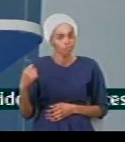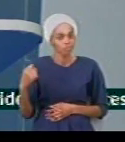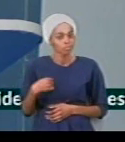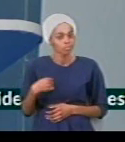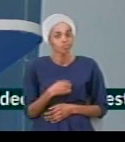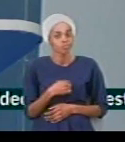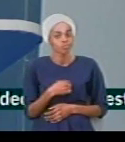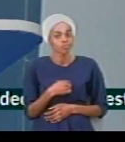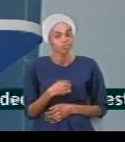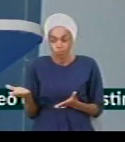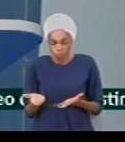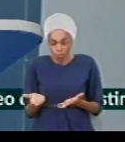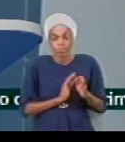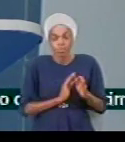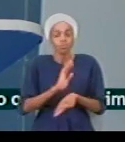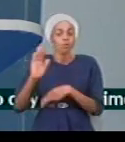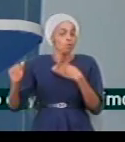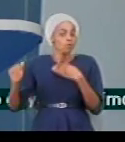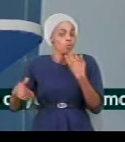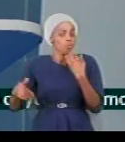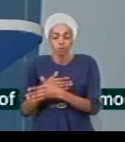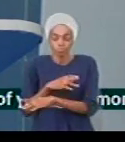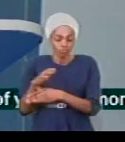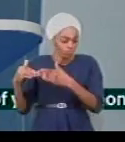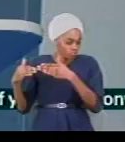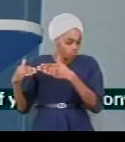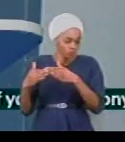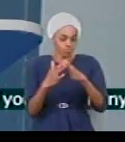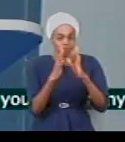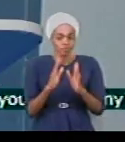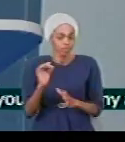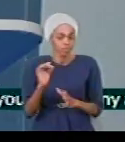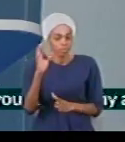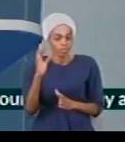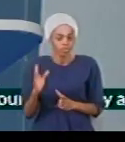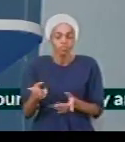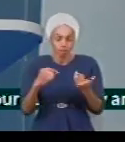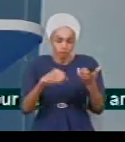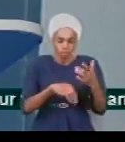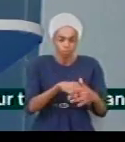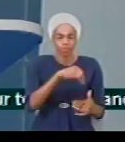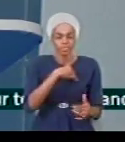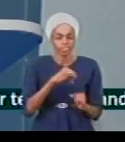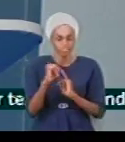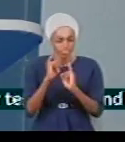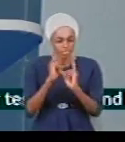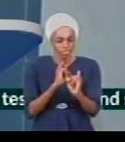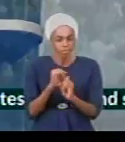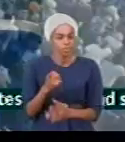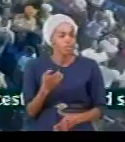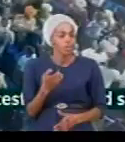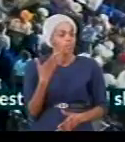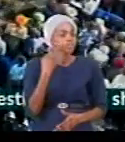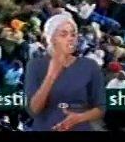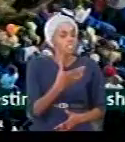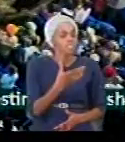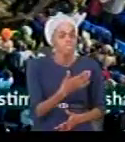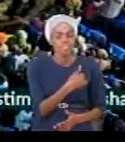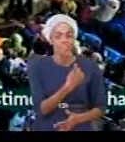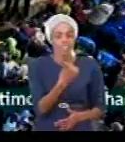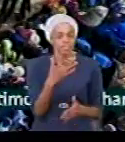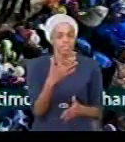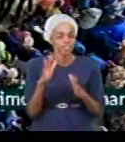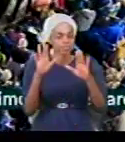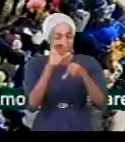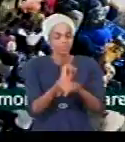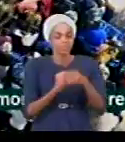there. No problem can stand the name of Jesus. God bless you. On